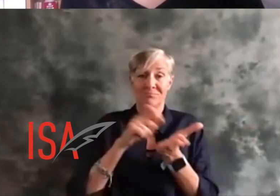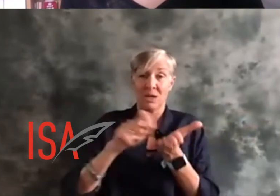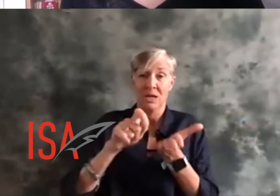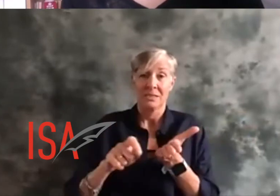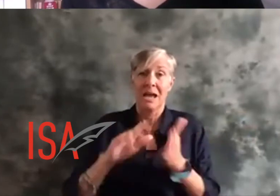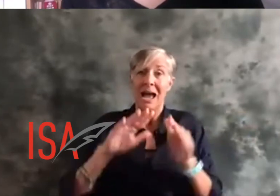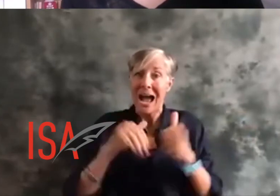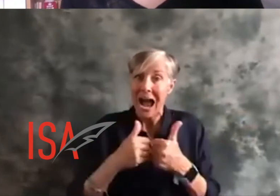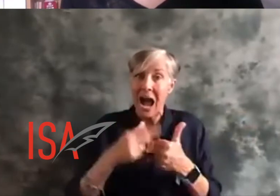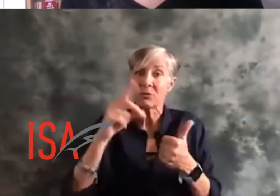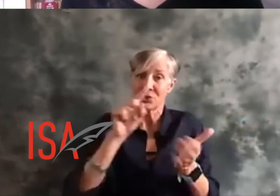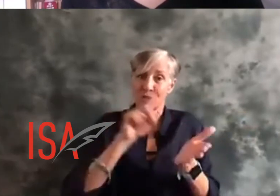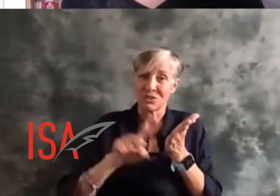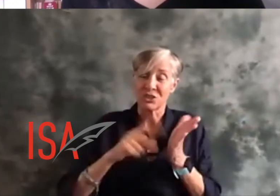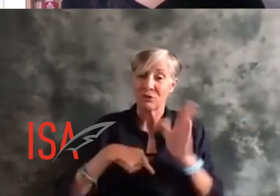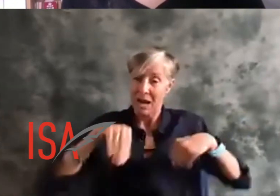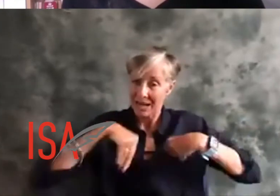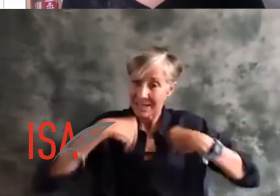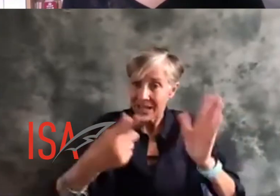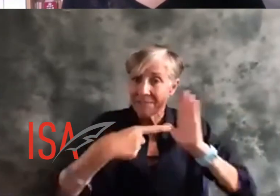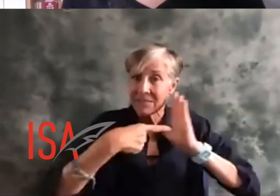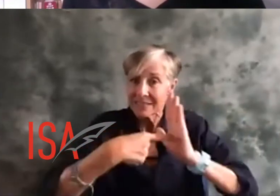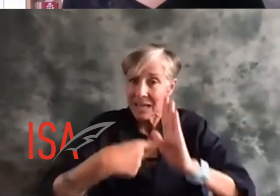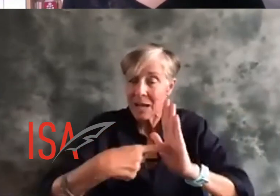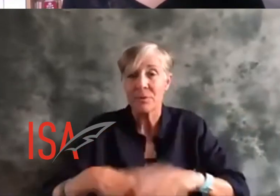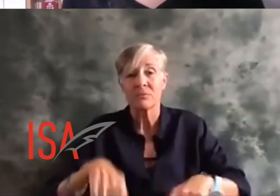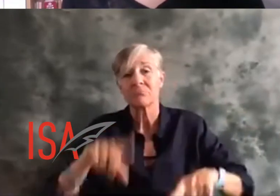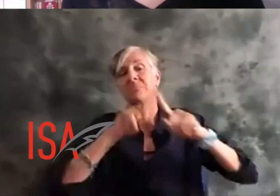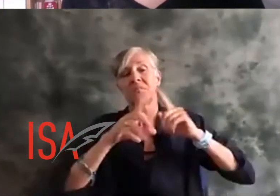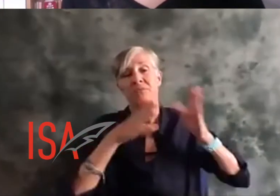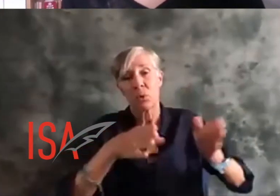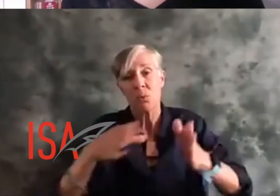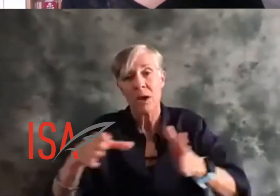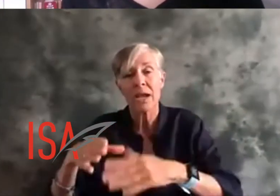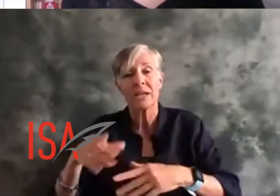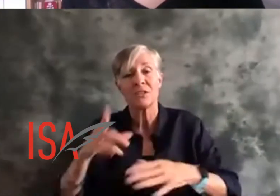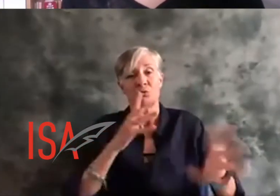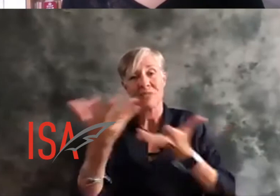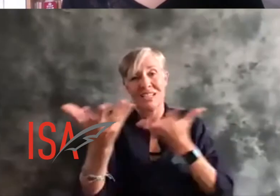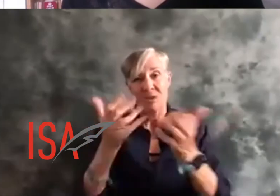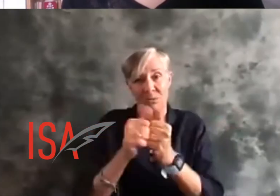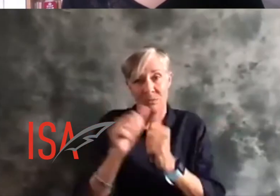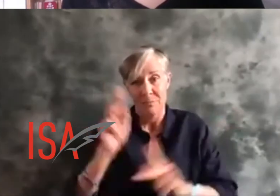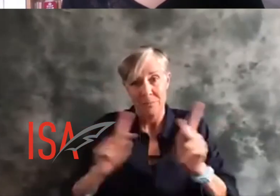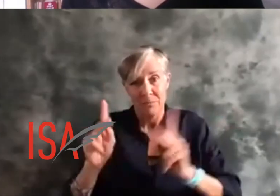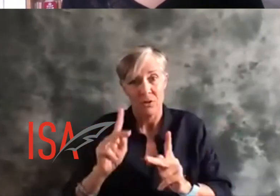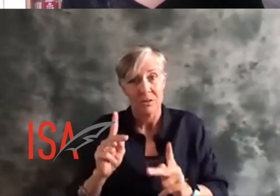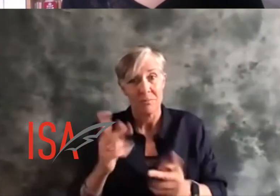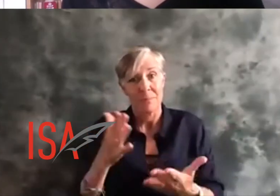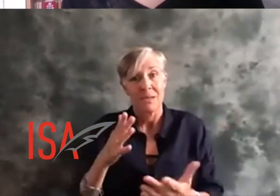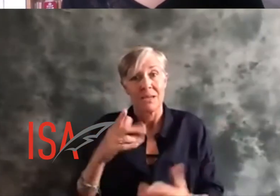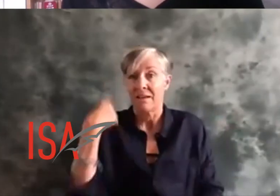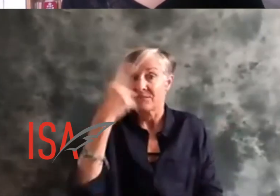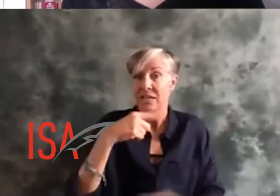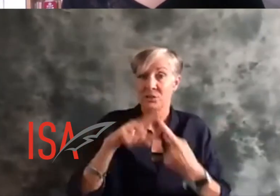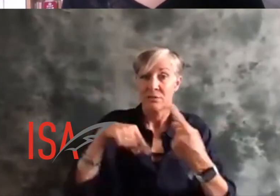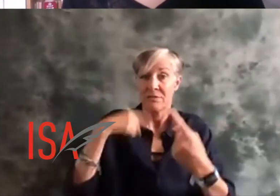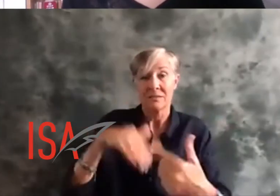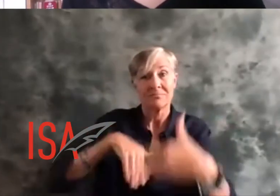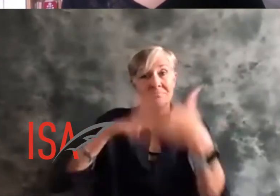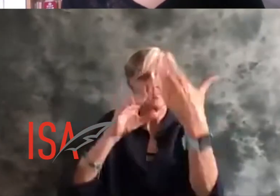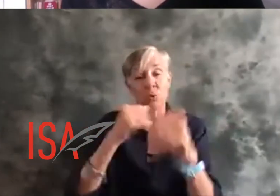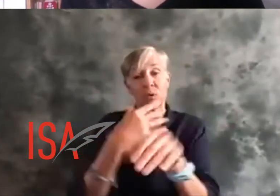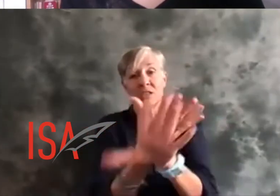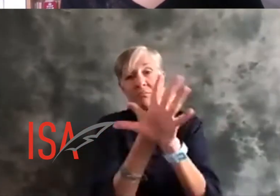that. And I give you examples of different ways you can interact with people, either face-to-face, Zoom to